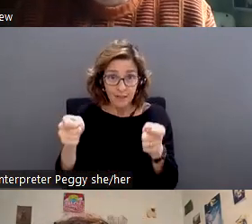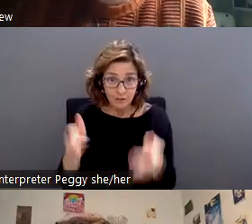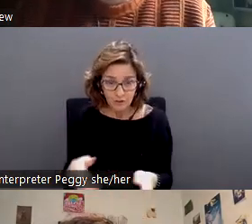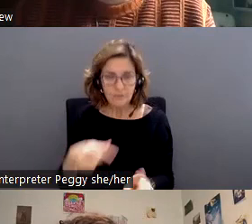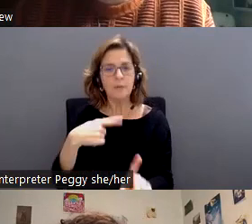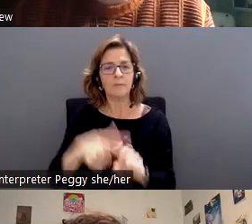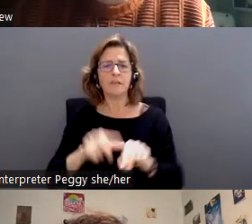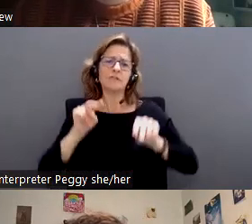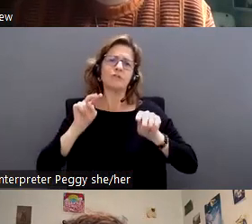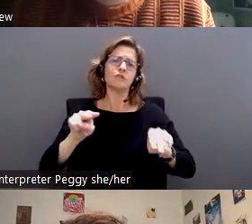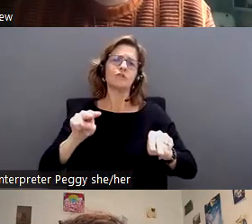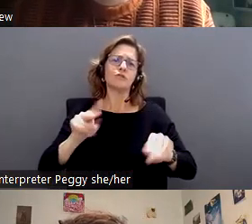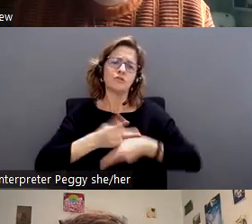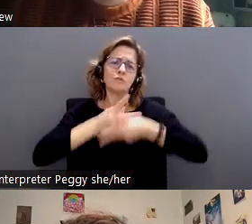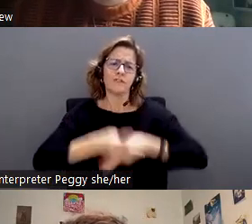days.